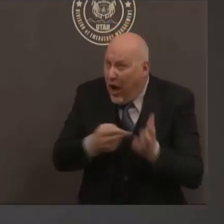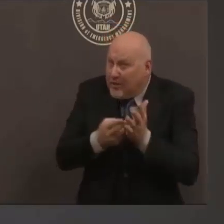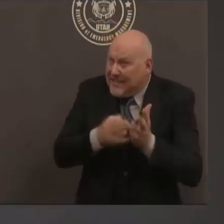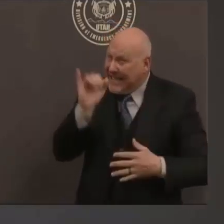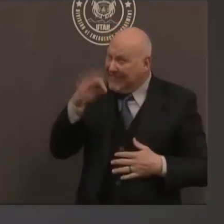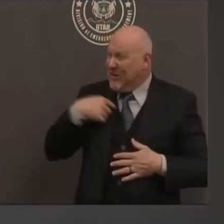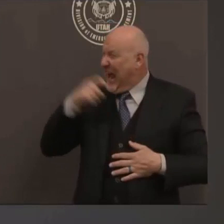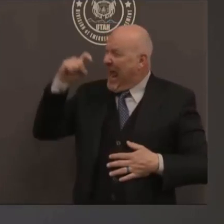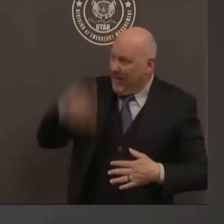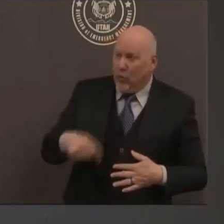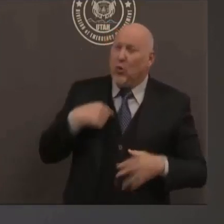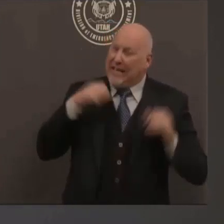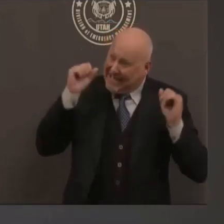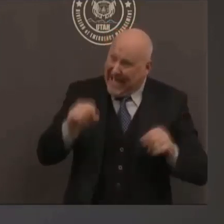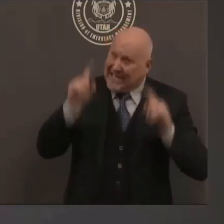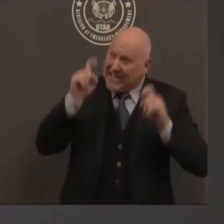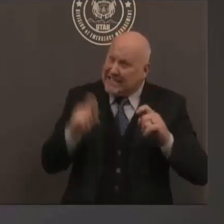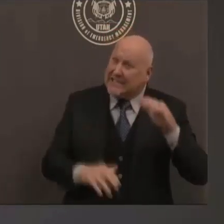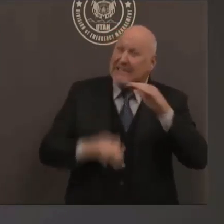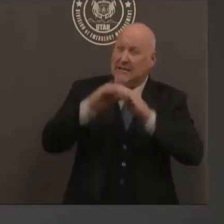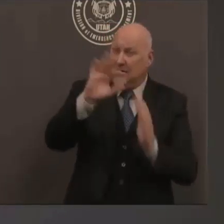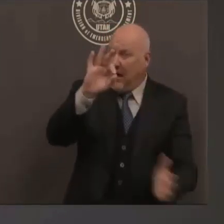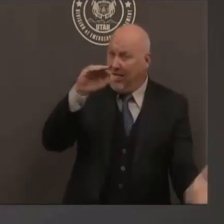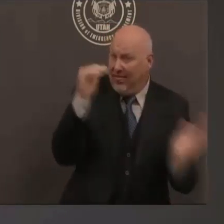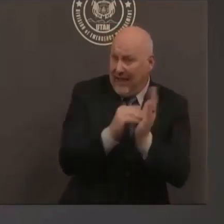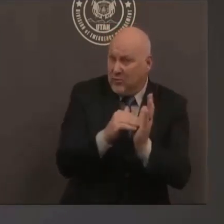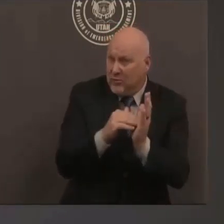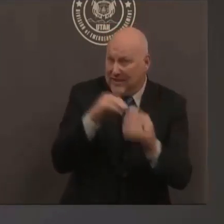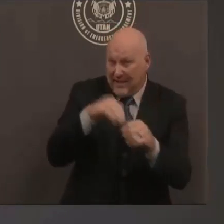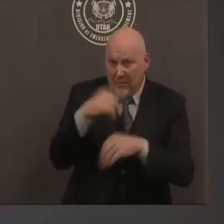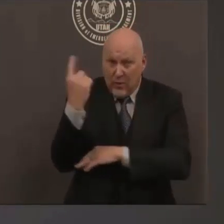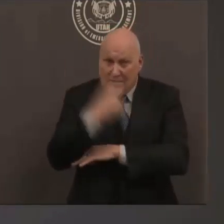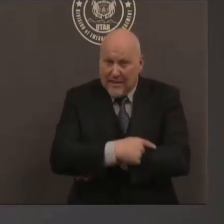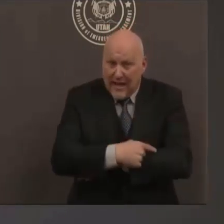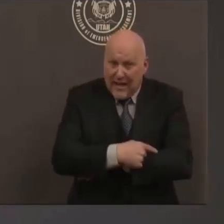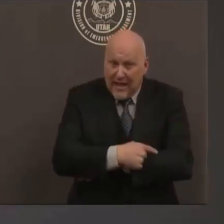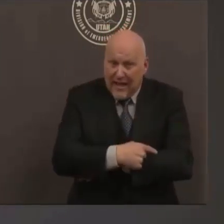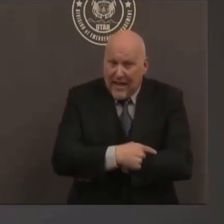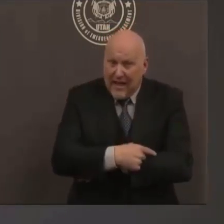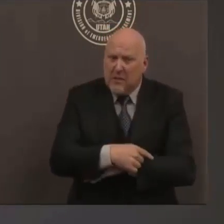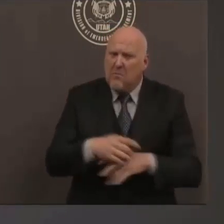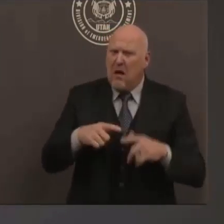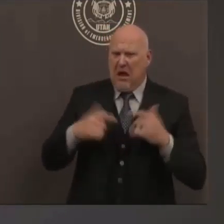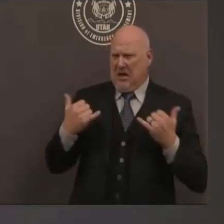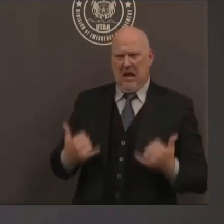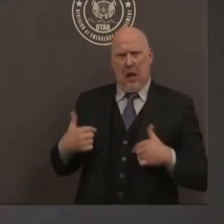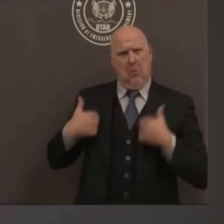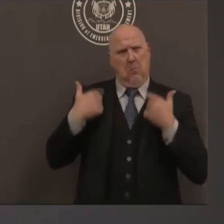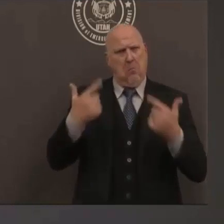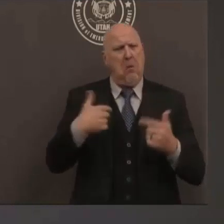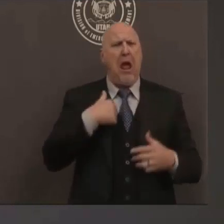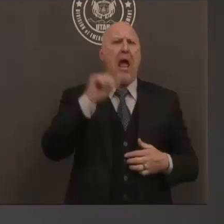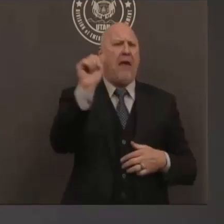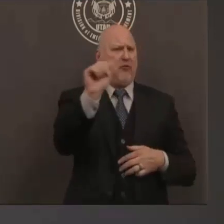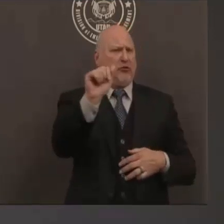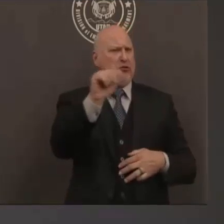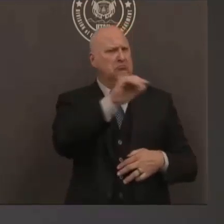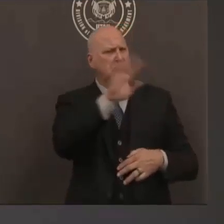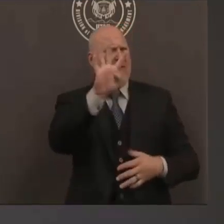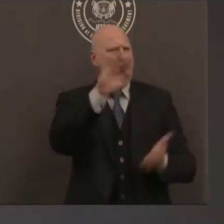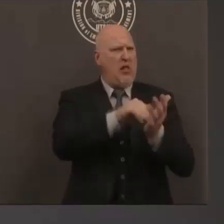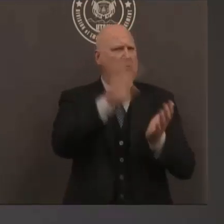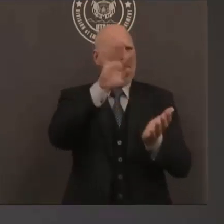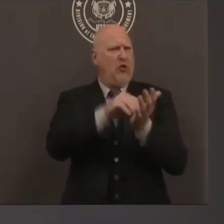news. And the good news is we still have capacity. So we invite people to get tested. That's an important part of this, knowing